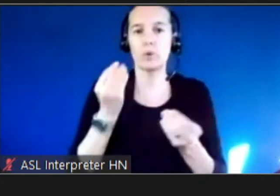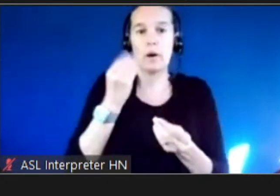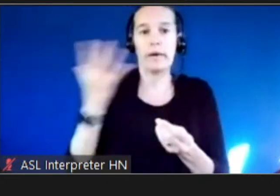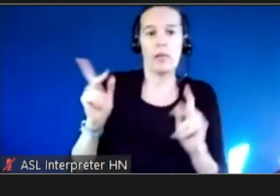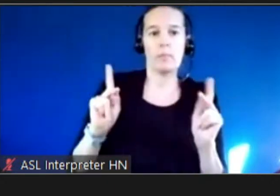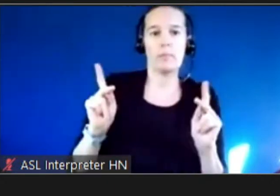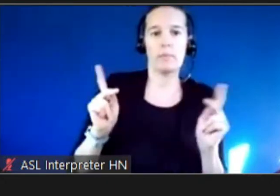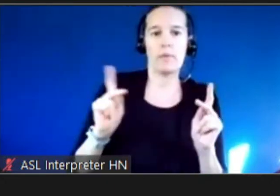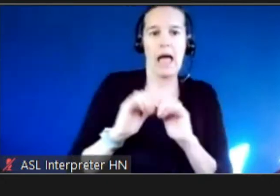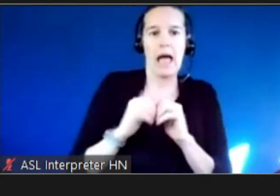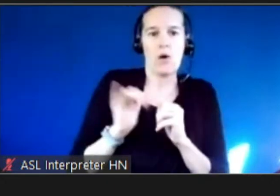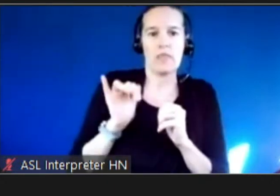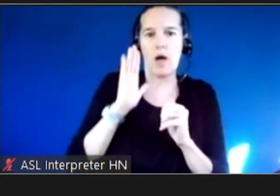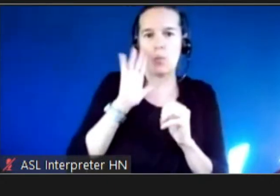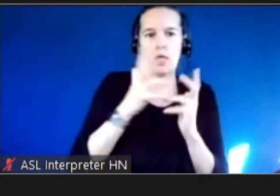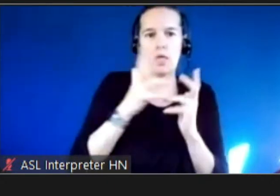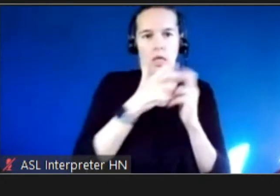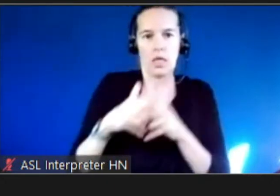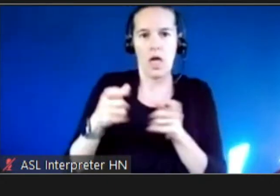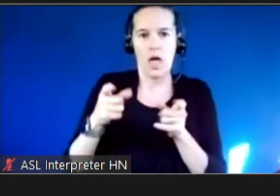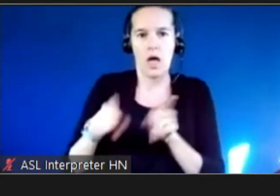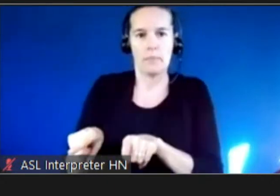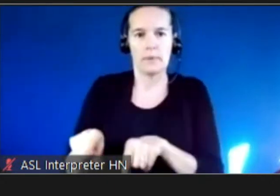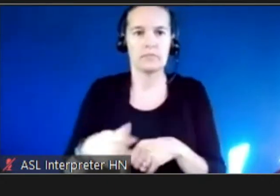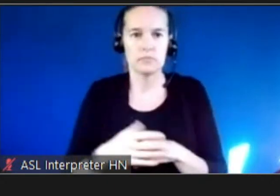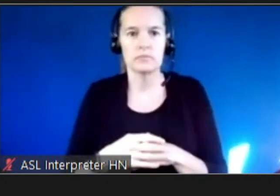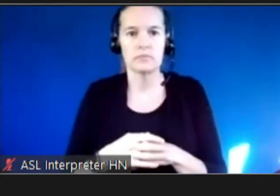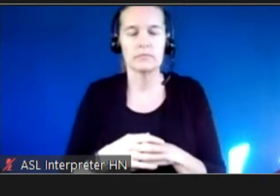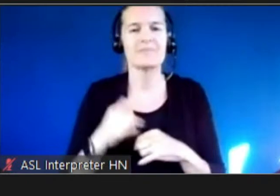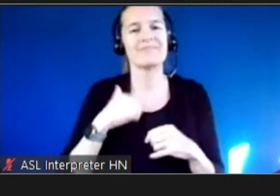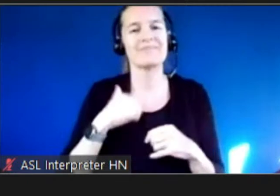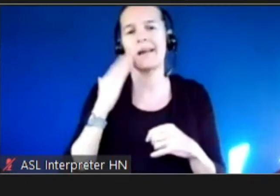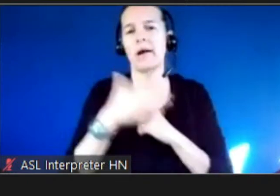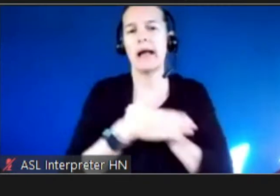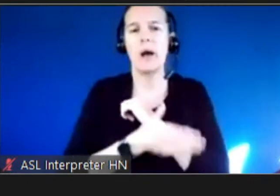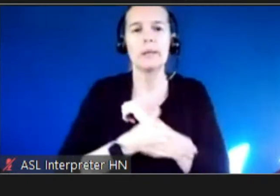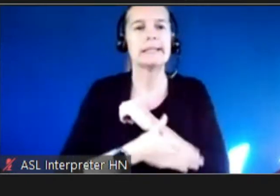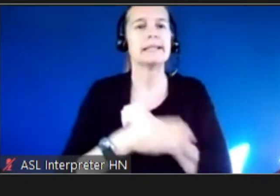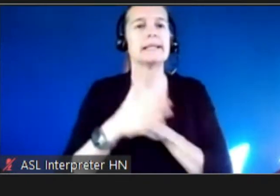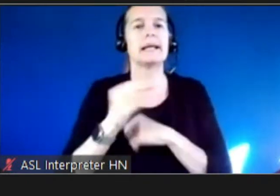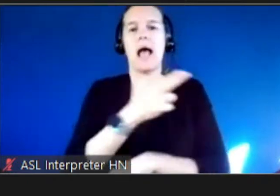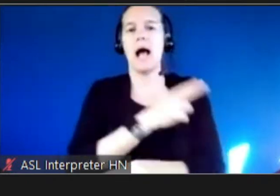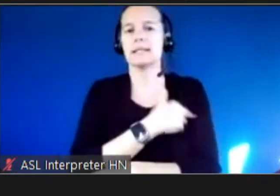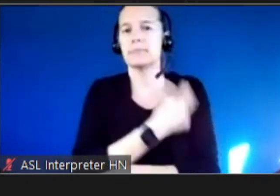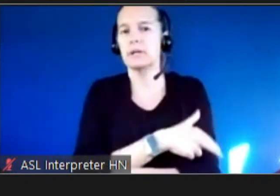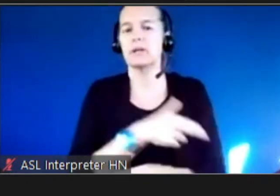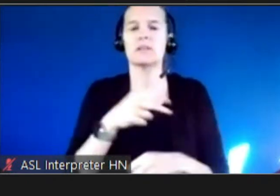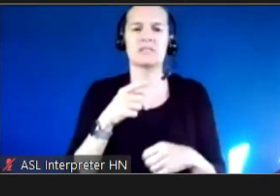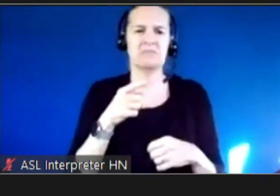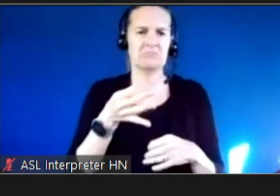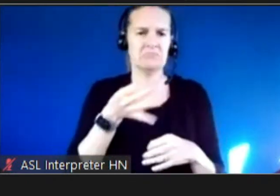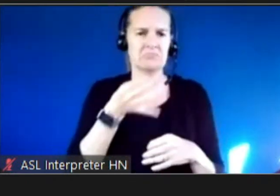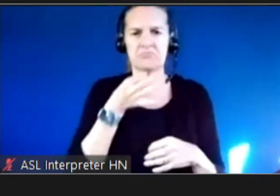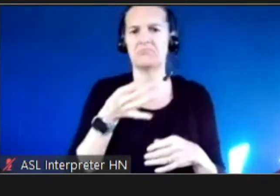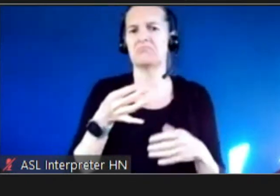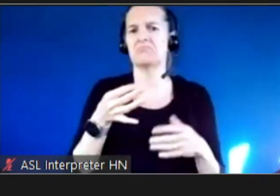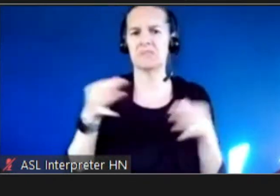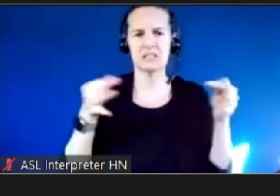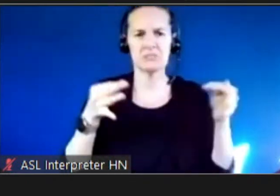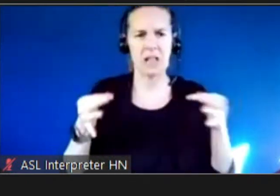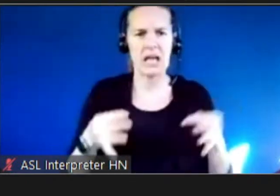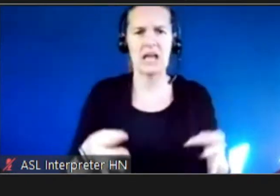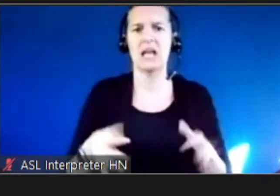you all county officials and the hospitals have all done a really good job at explaining how difficult this has been